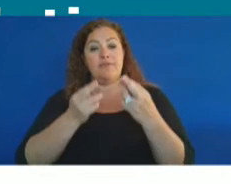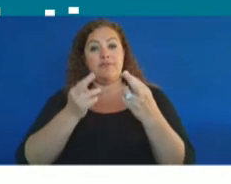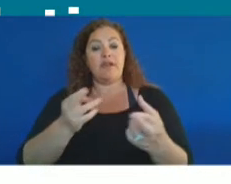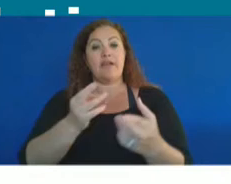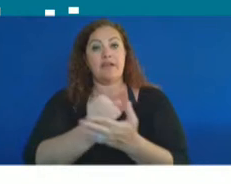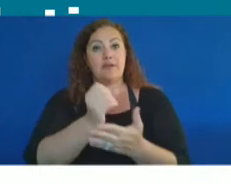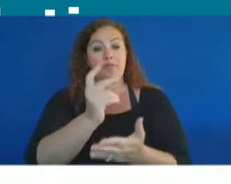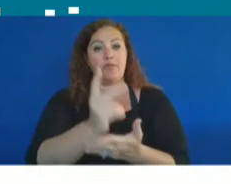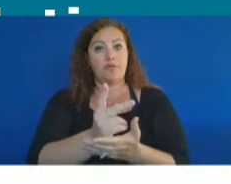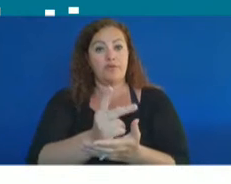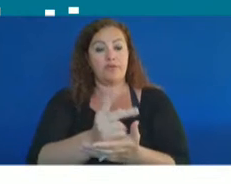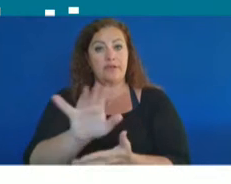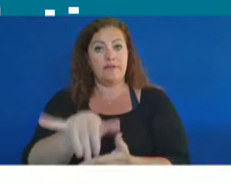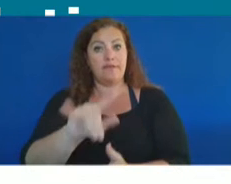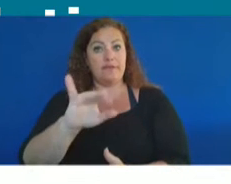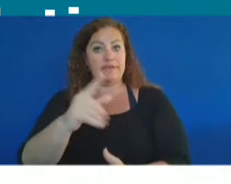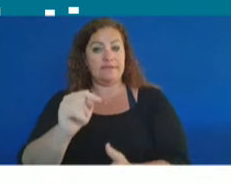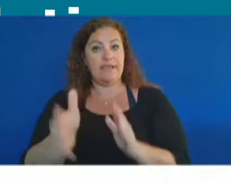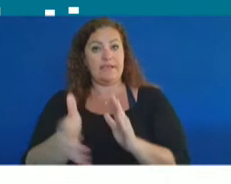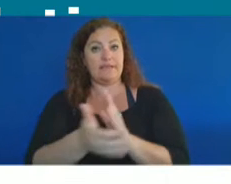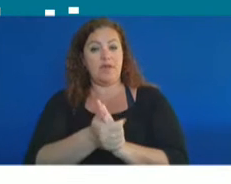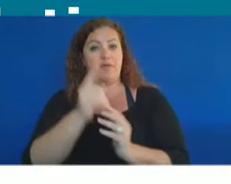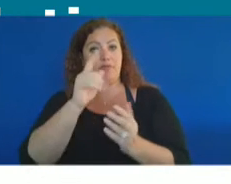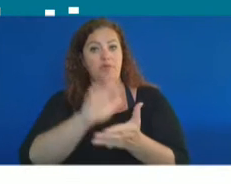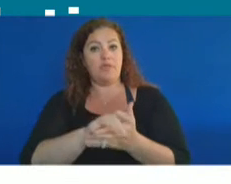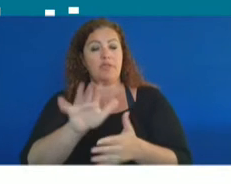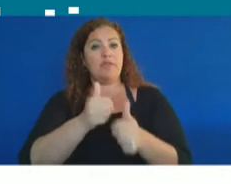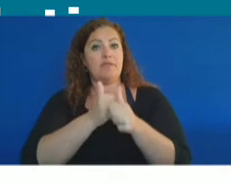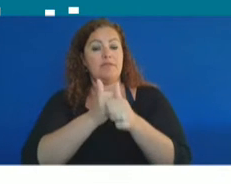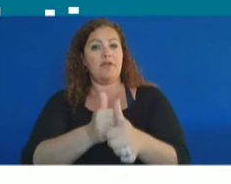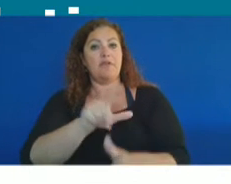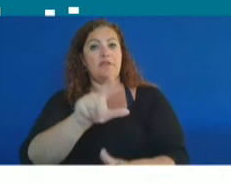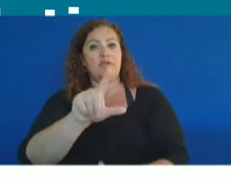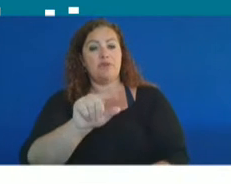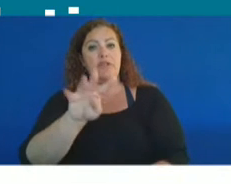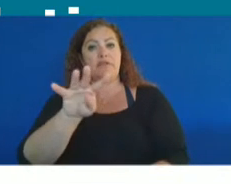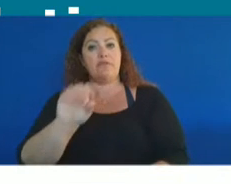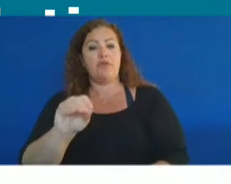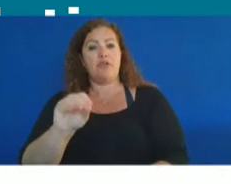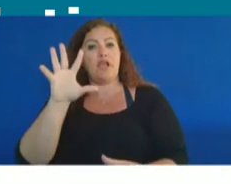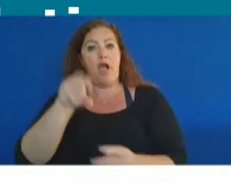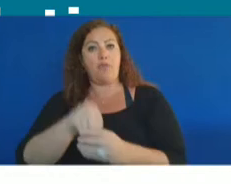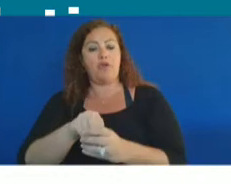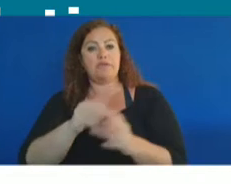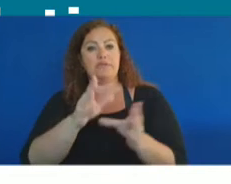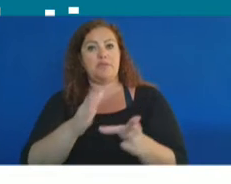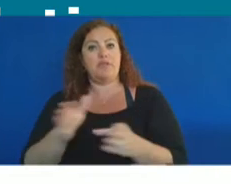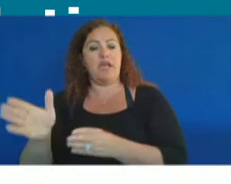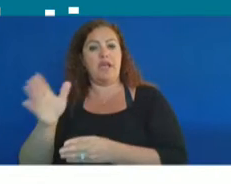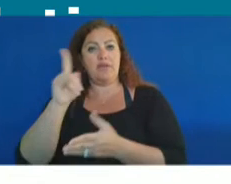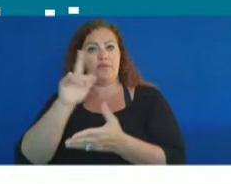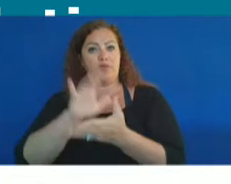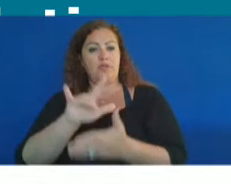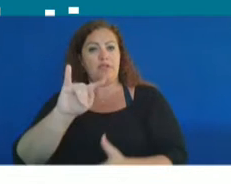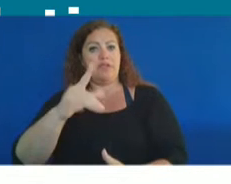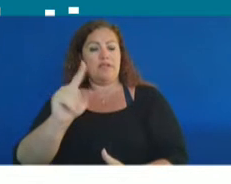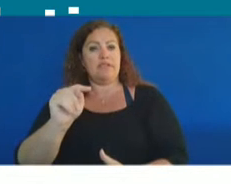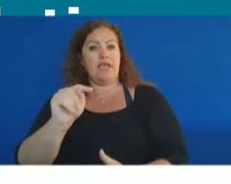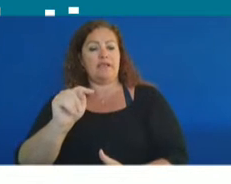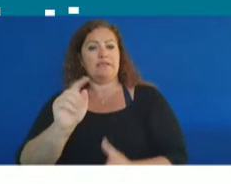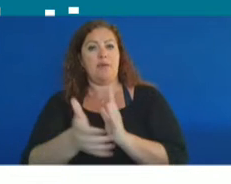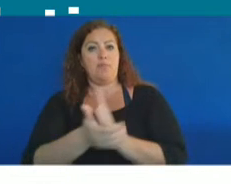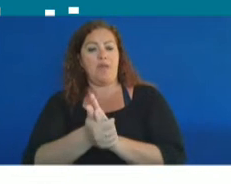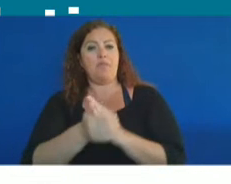Amendment we believe it's consistent with the 20 240 comprehensive plan uh we think the text Amendment directly addresses